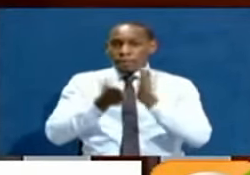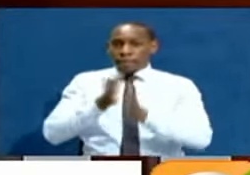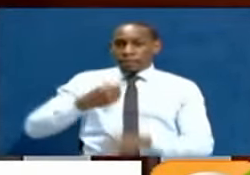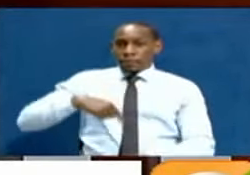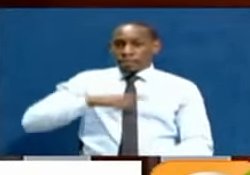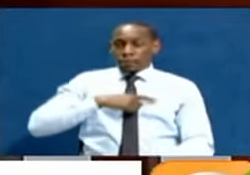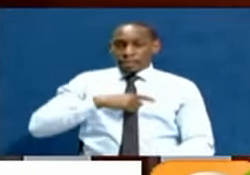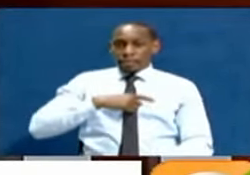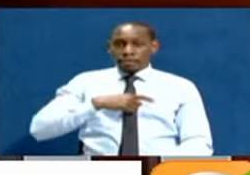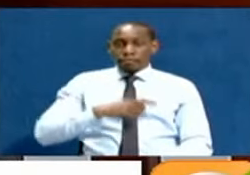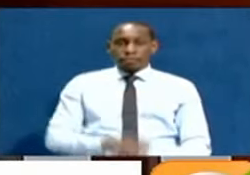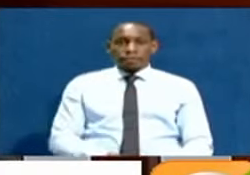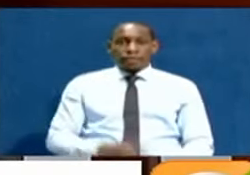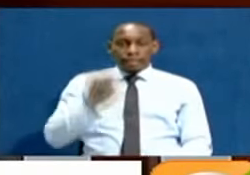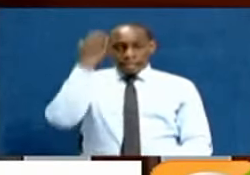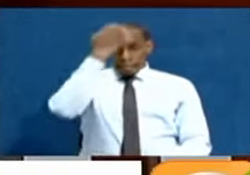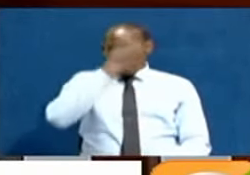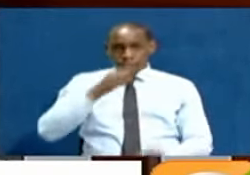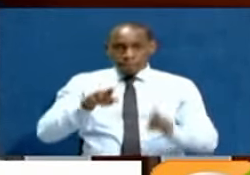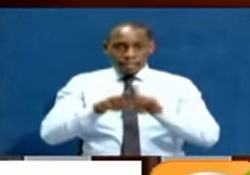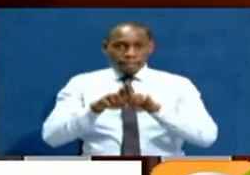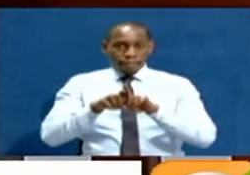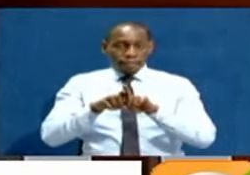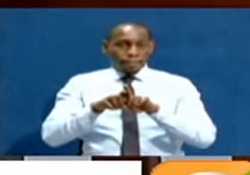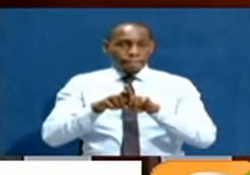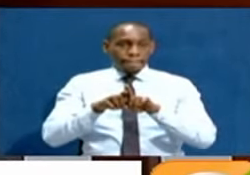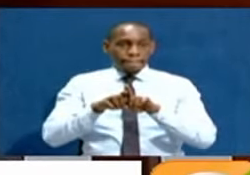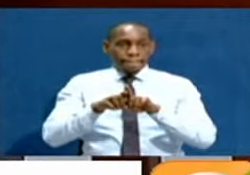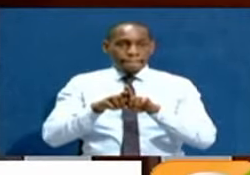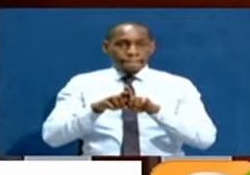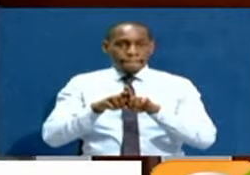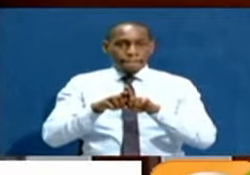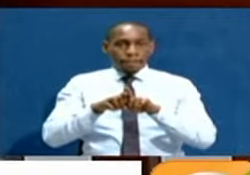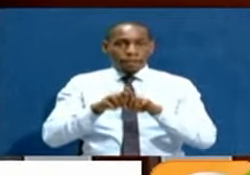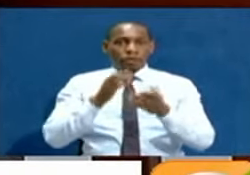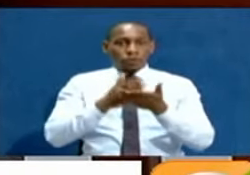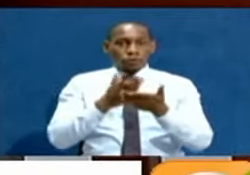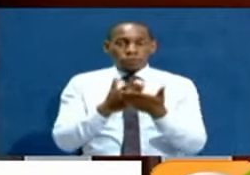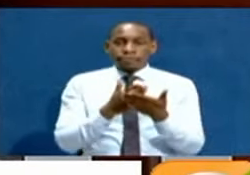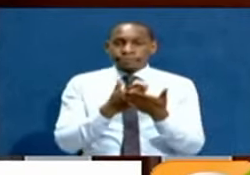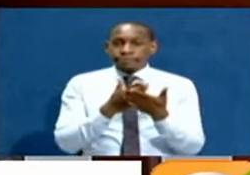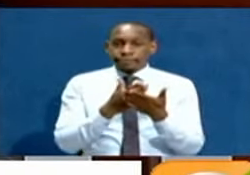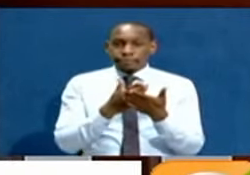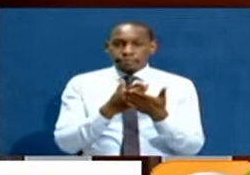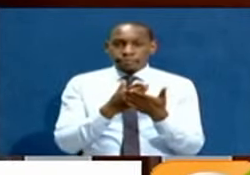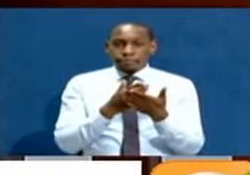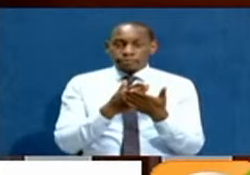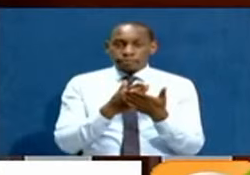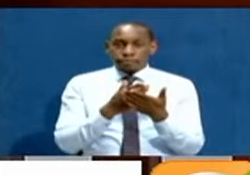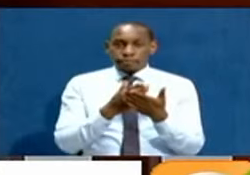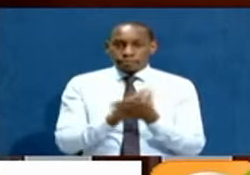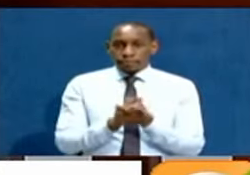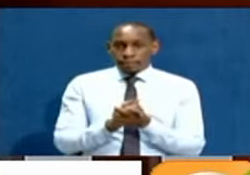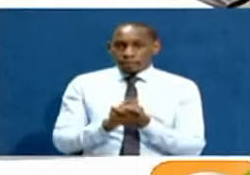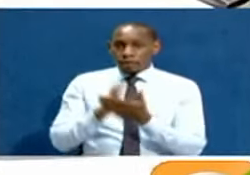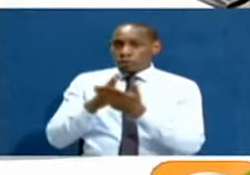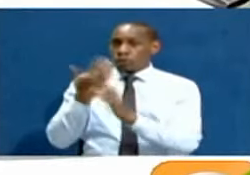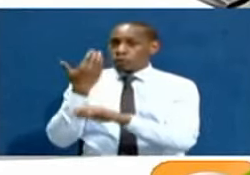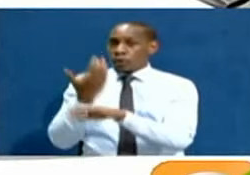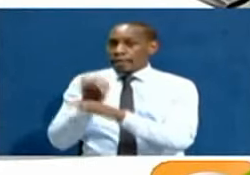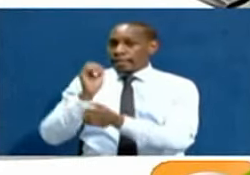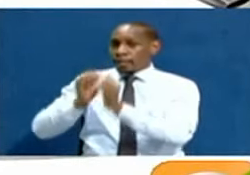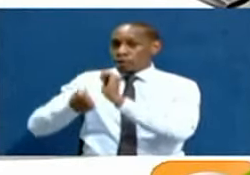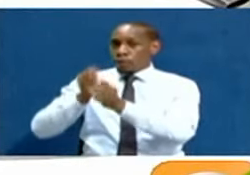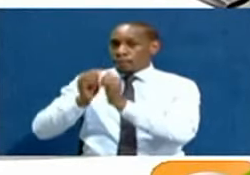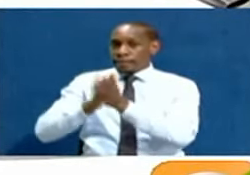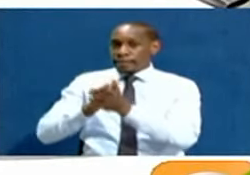to do a stopover in Dakar for refueling. We don't have to do that, so we do have some advantages. For sure. Yeah, is it difficult